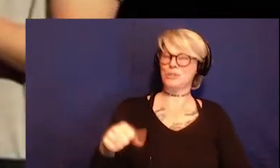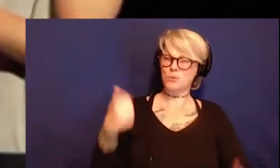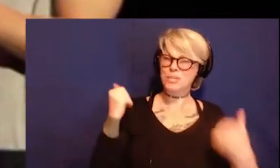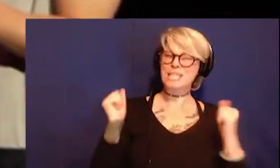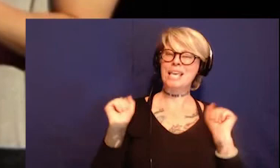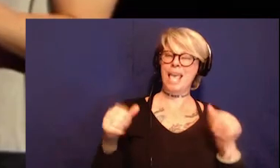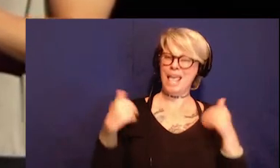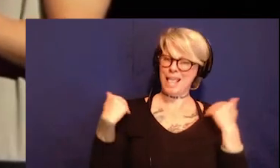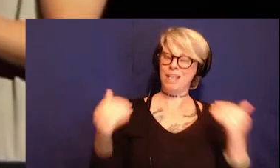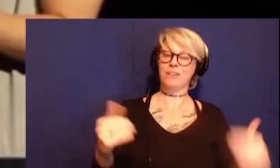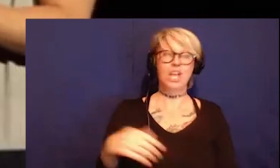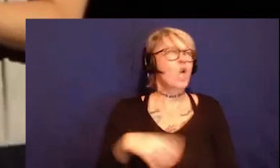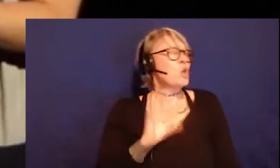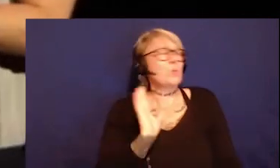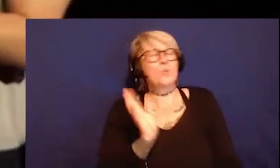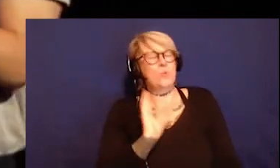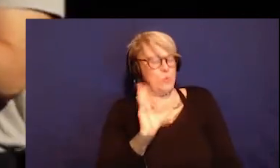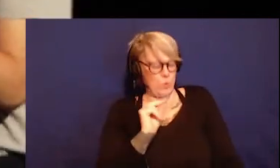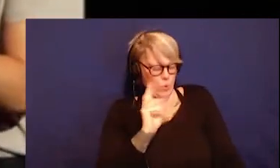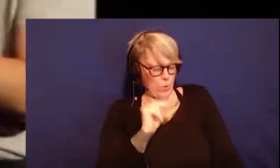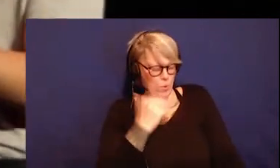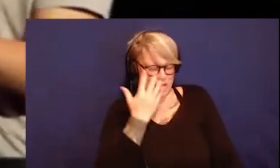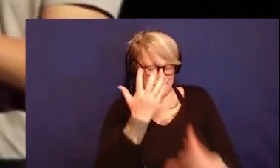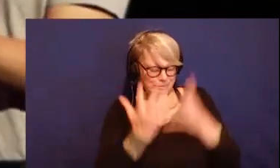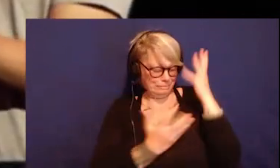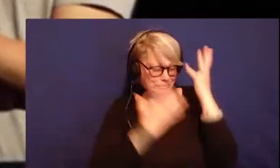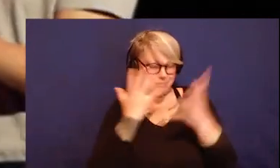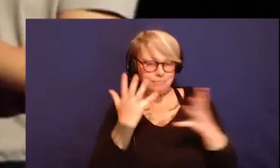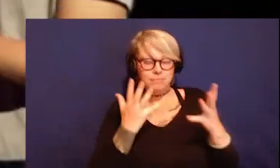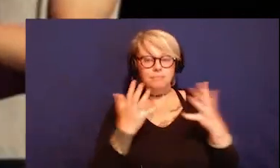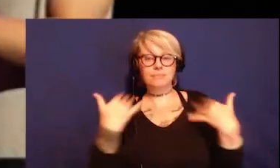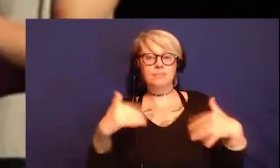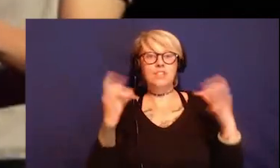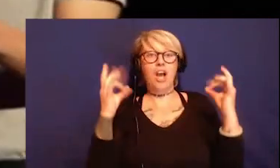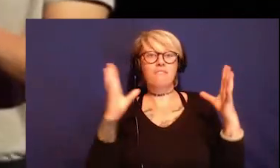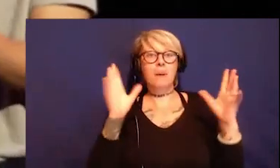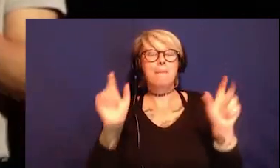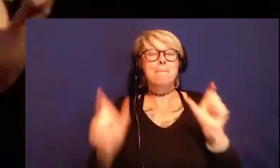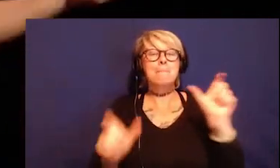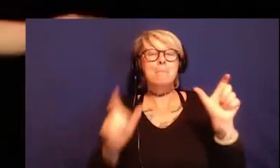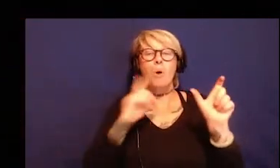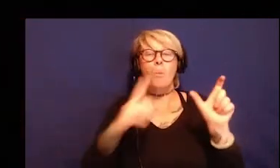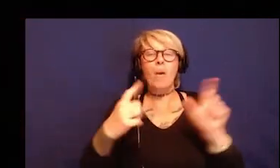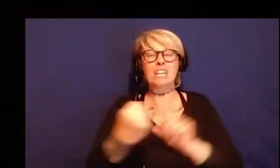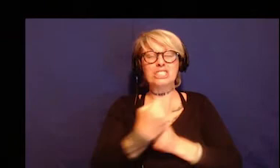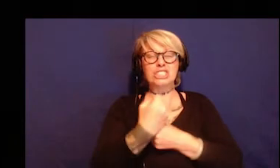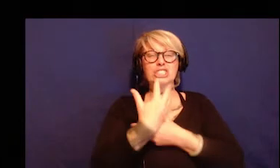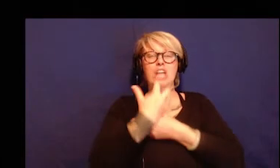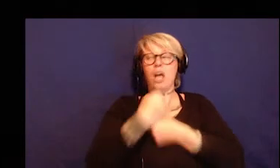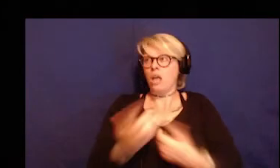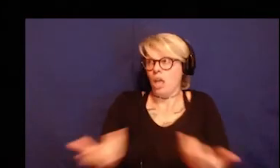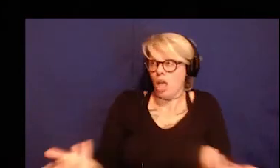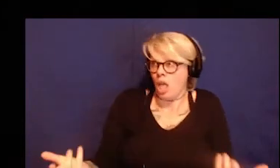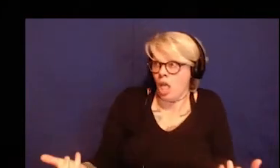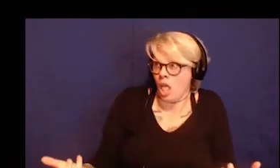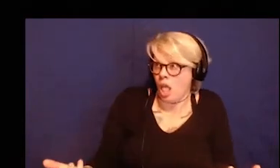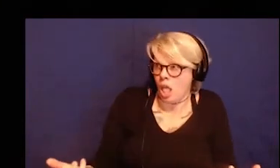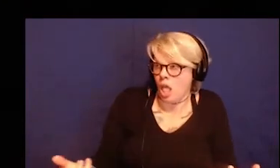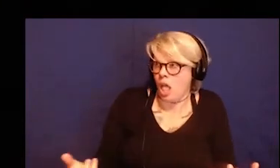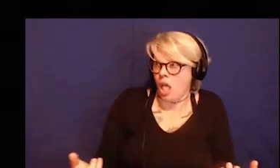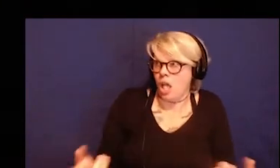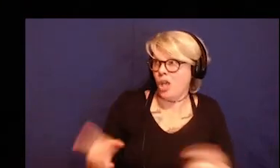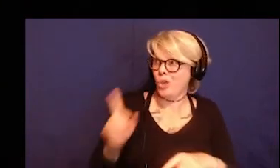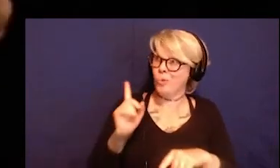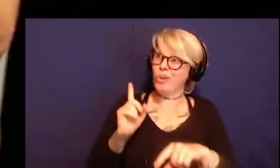What? No, I'm gonna be humiliated. Everyone is going to blast me. And then what? You won't be able to meet your